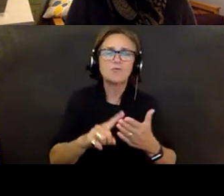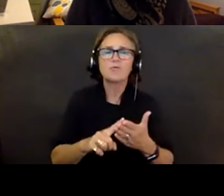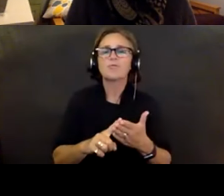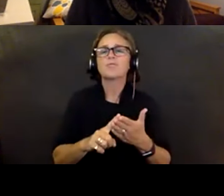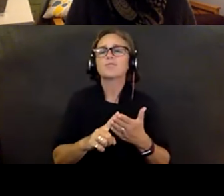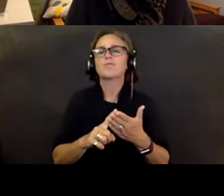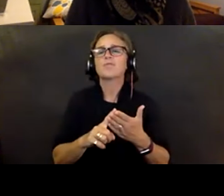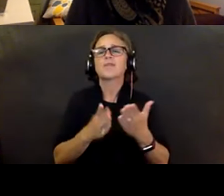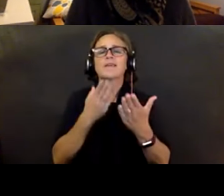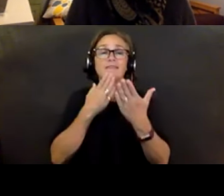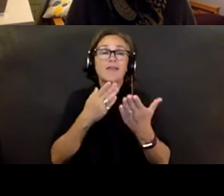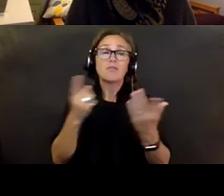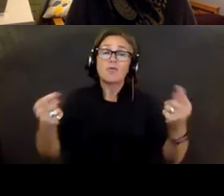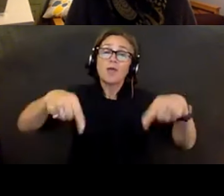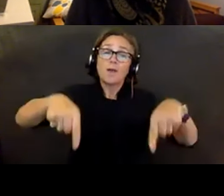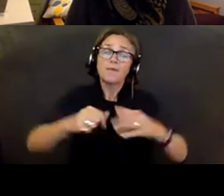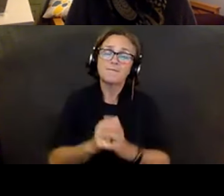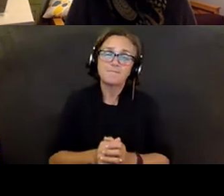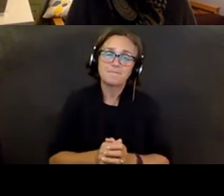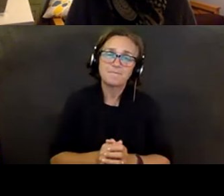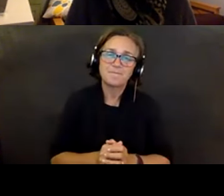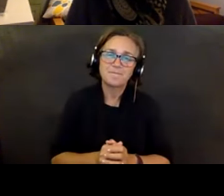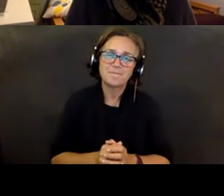for coming. And with